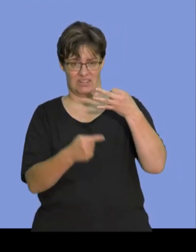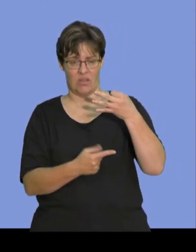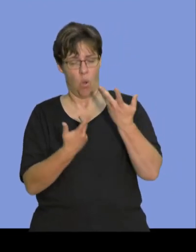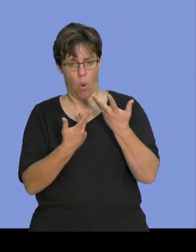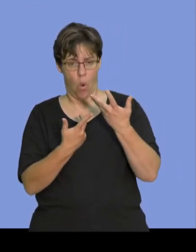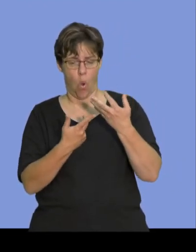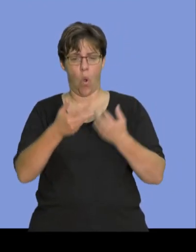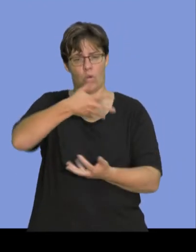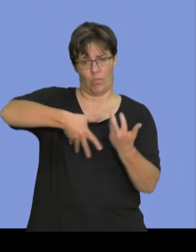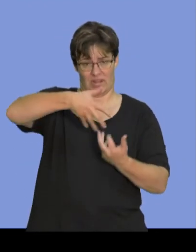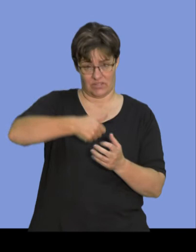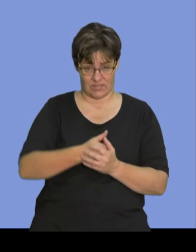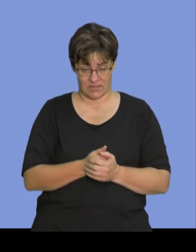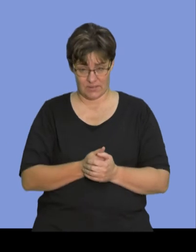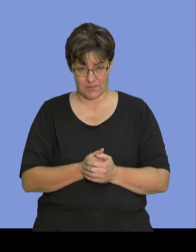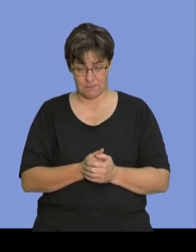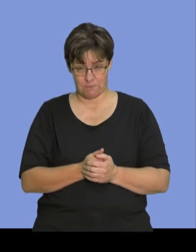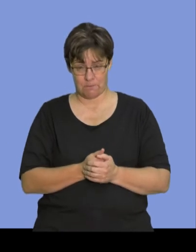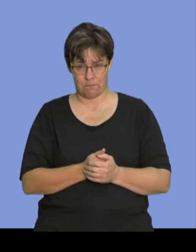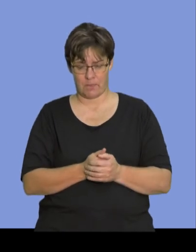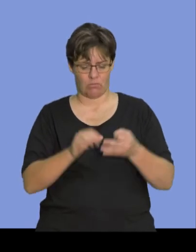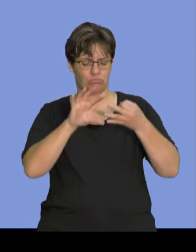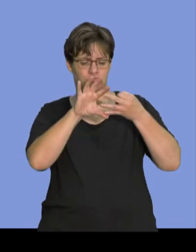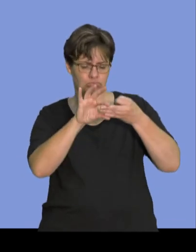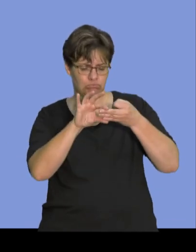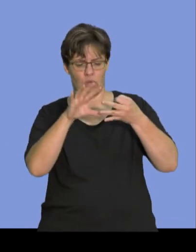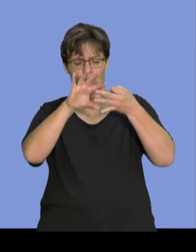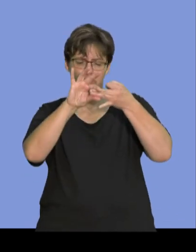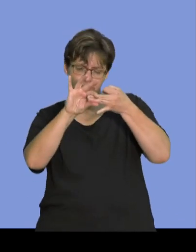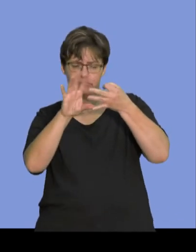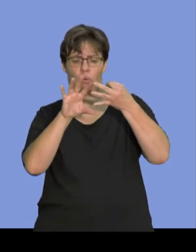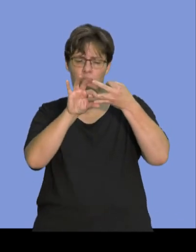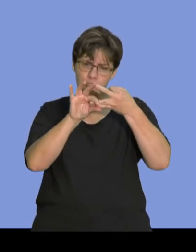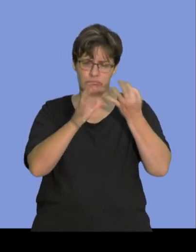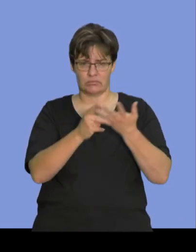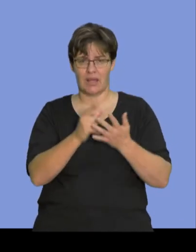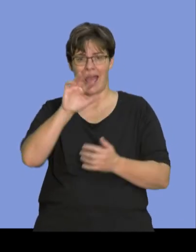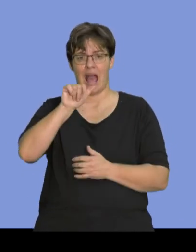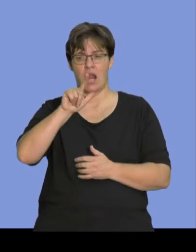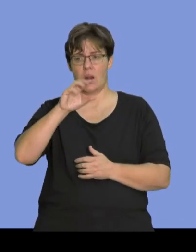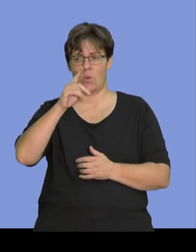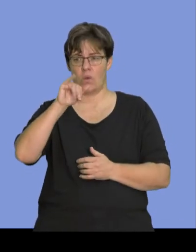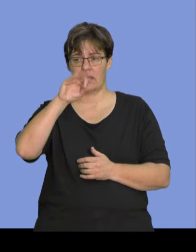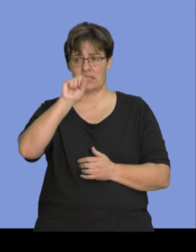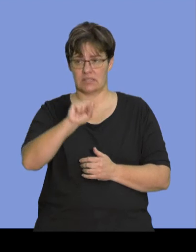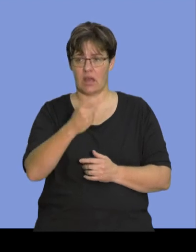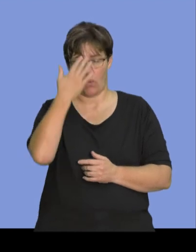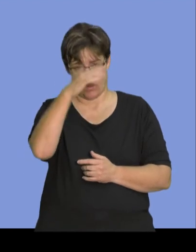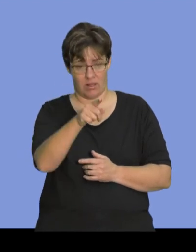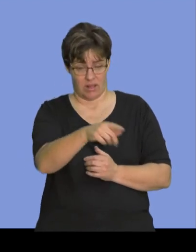of those three, or a combination of the three. And remember, we know something about alloys,